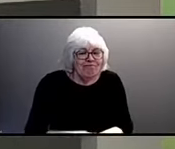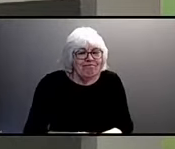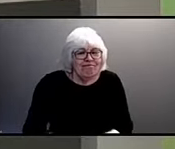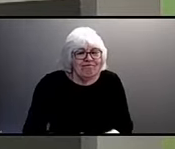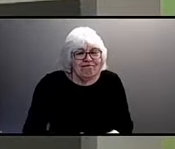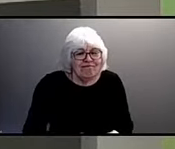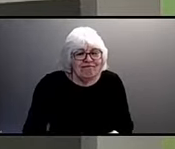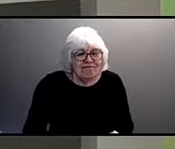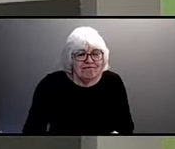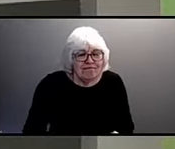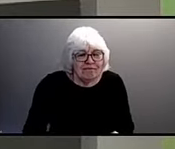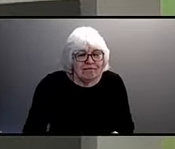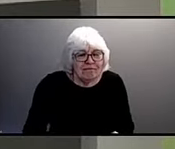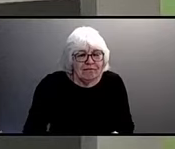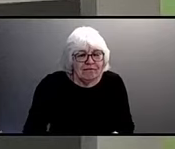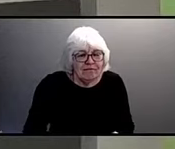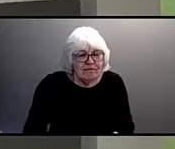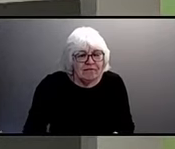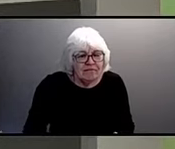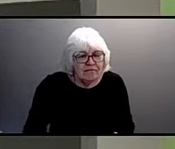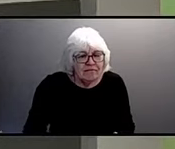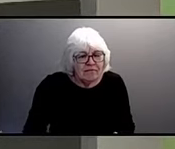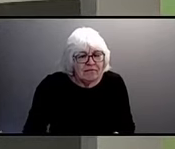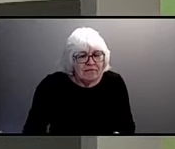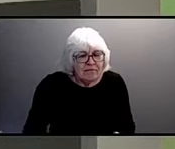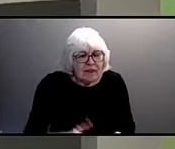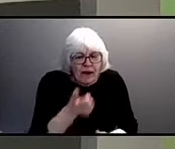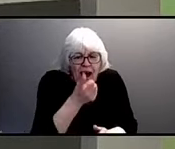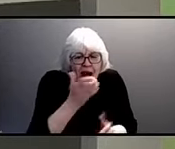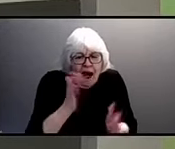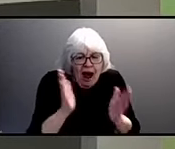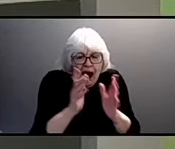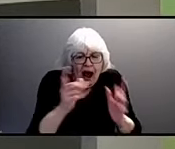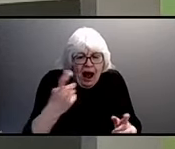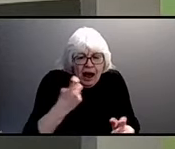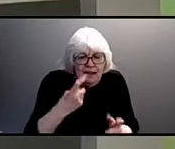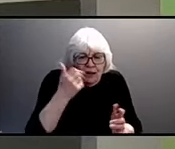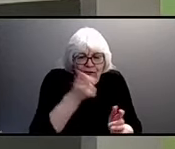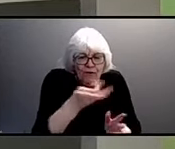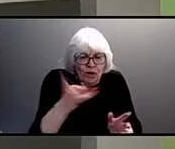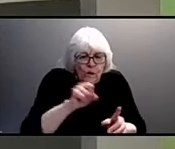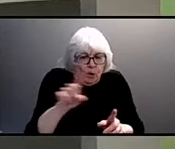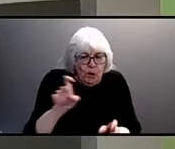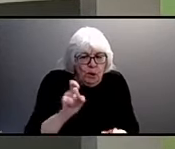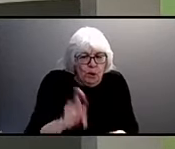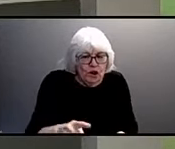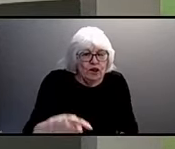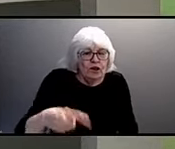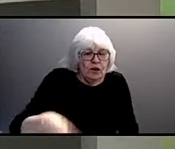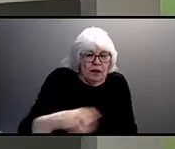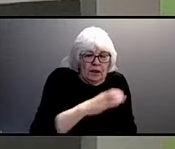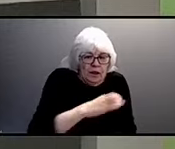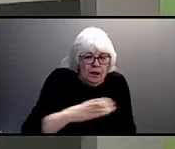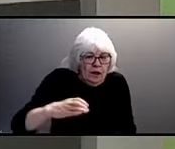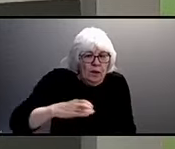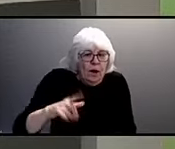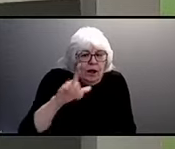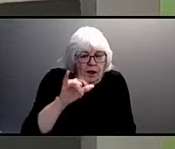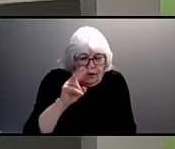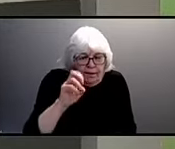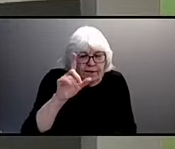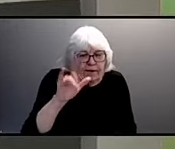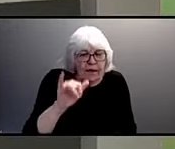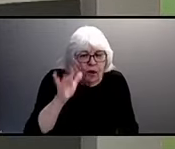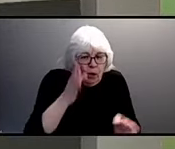I'm just going to ask a few questions myself, actually, then I'm going to turn it over to Councillor Lovelace to sort of close us up. We've been getting a number of